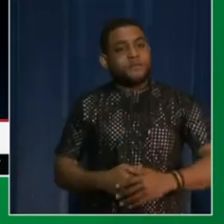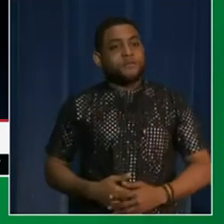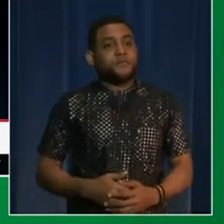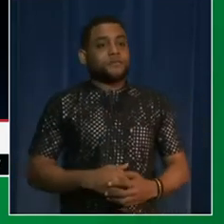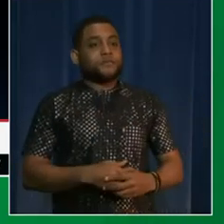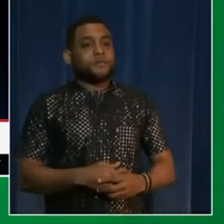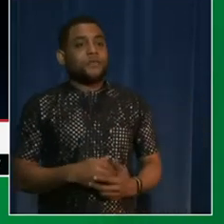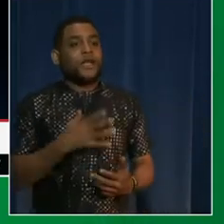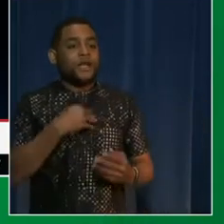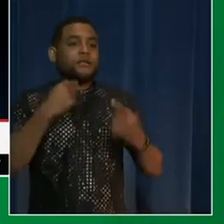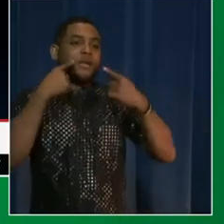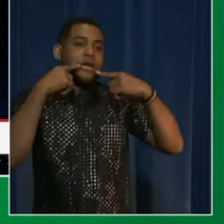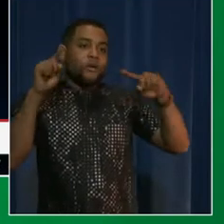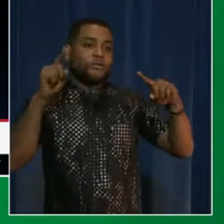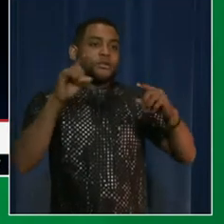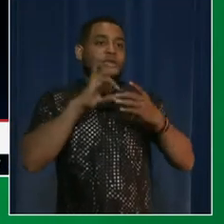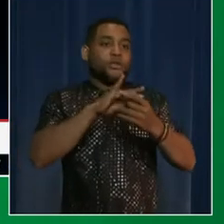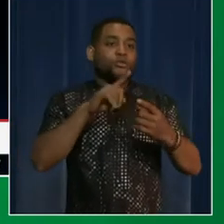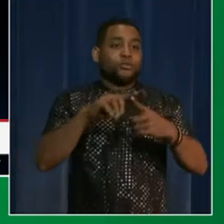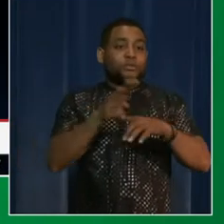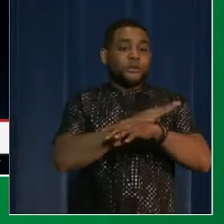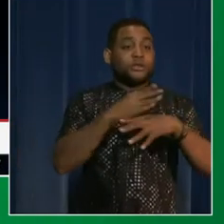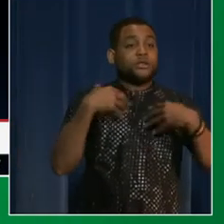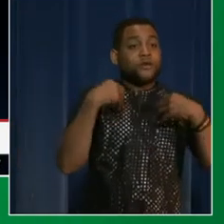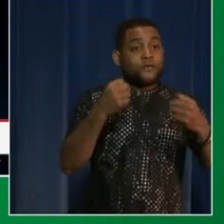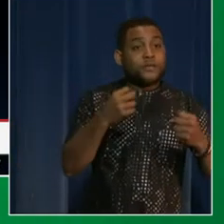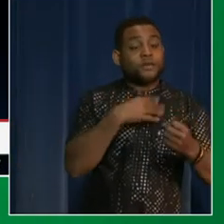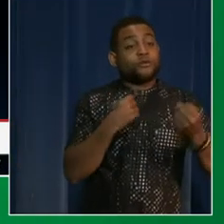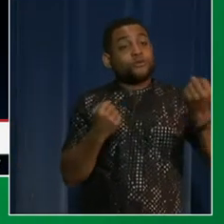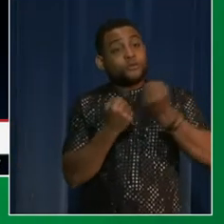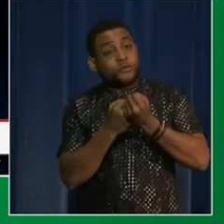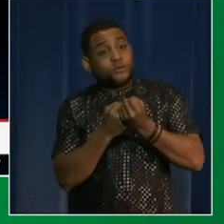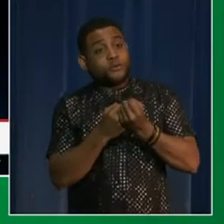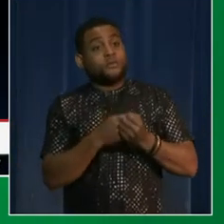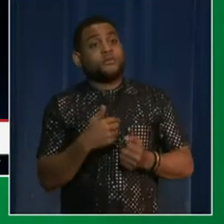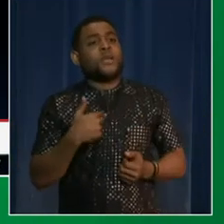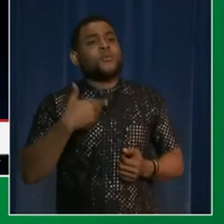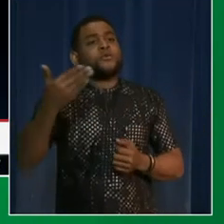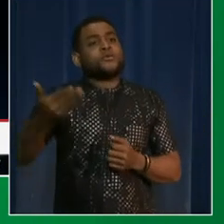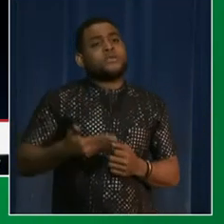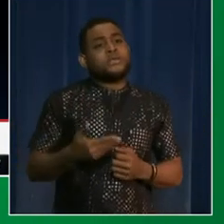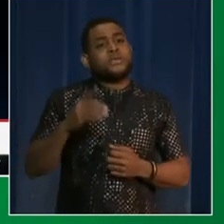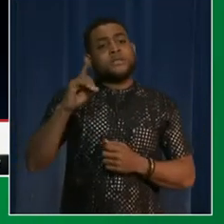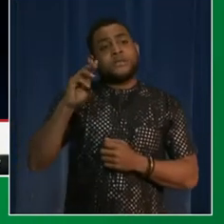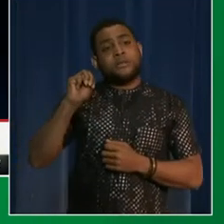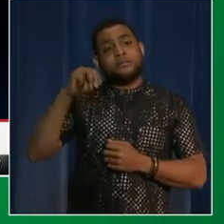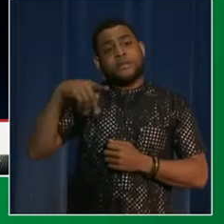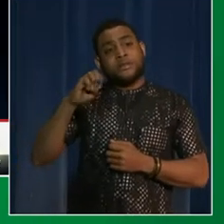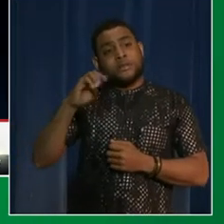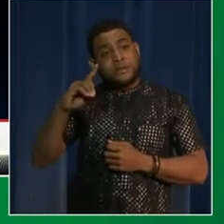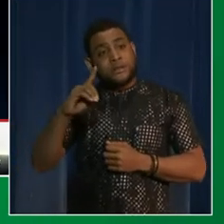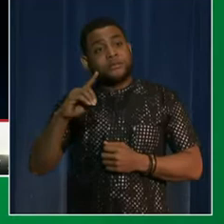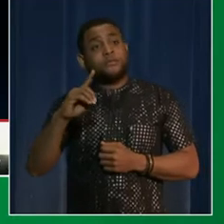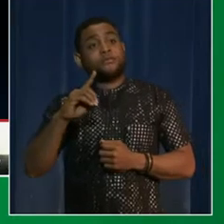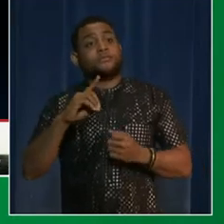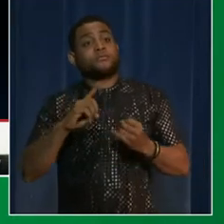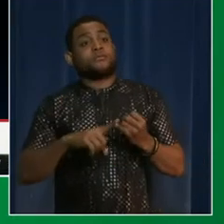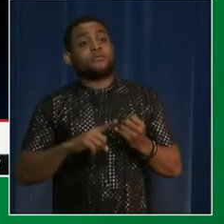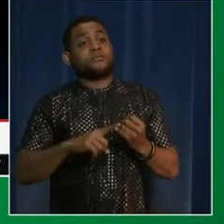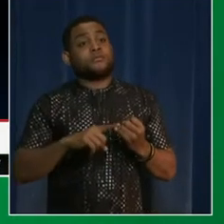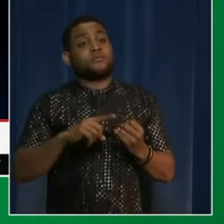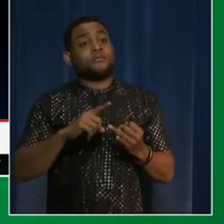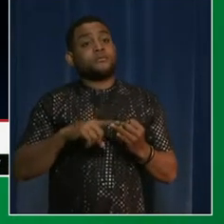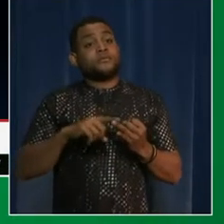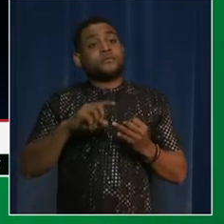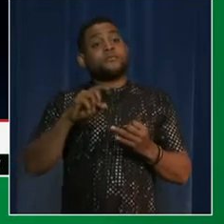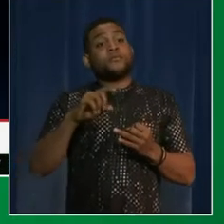on business recovery and support, I'd like to welcome DMPED's Director of Business Development, Sabangala Cook, to the